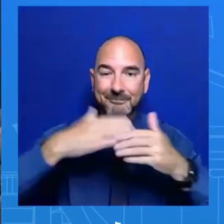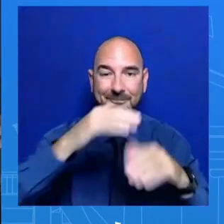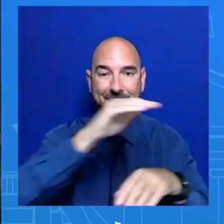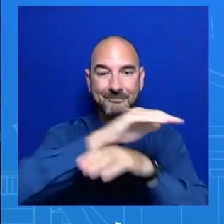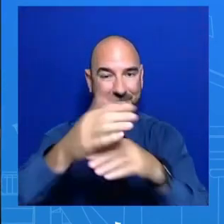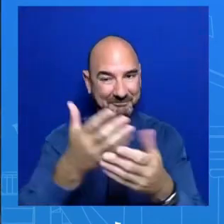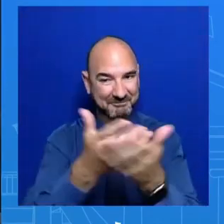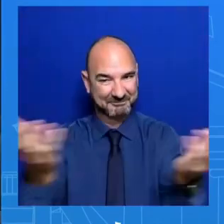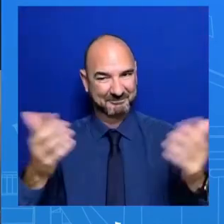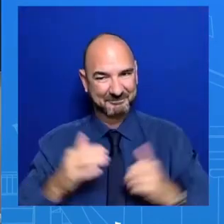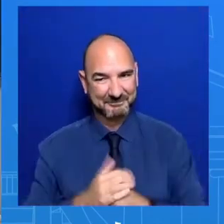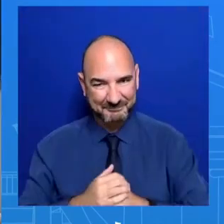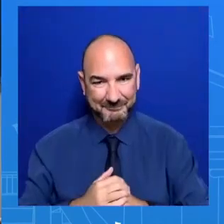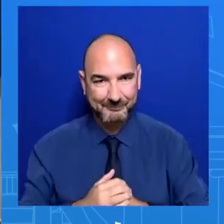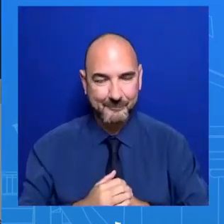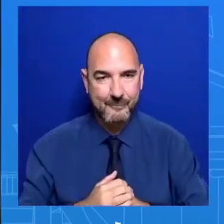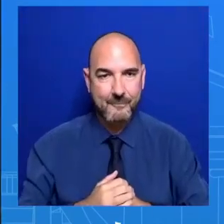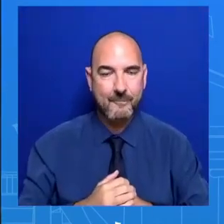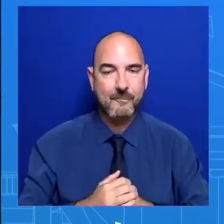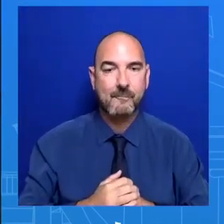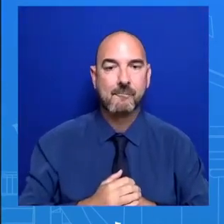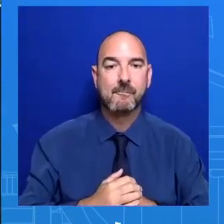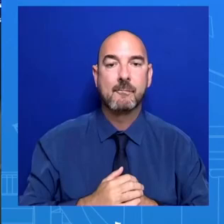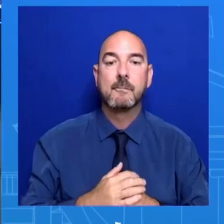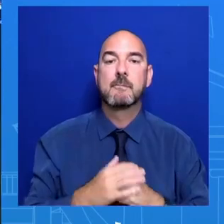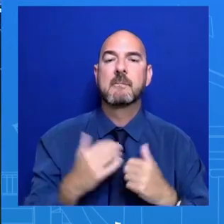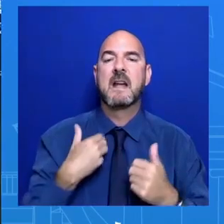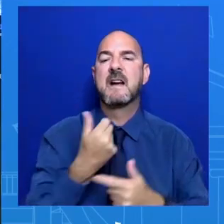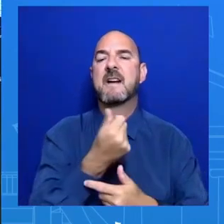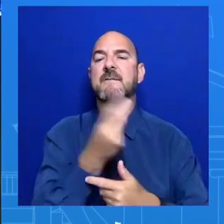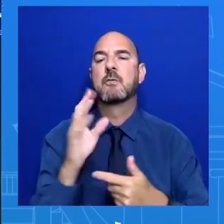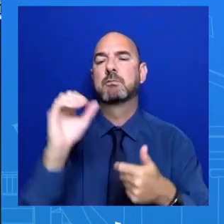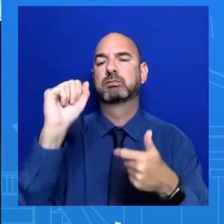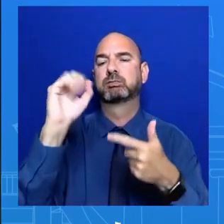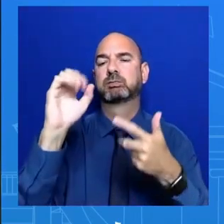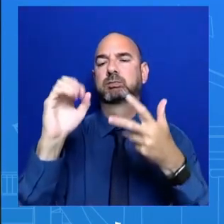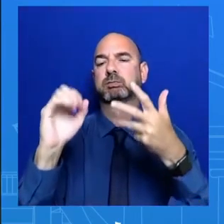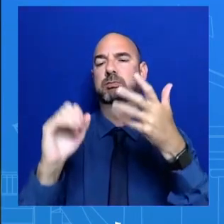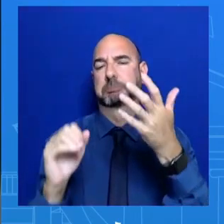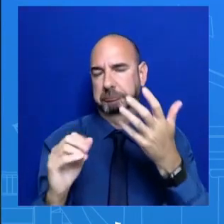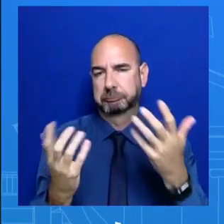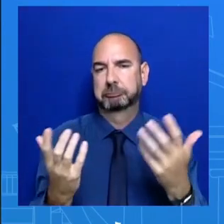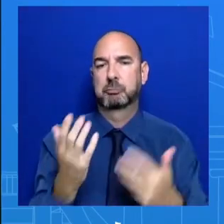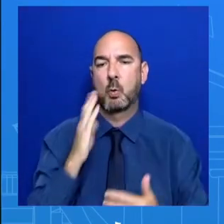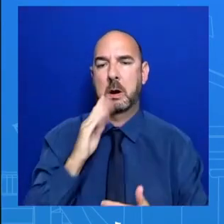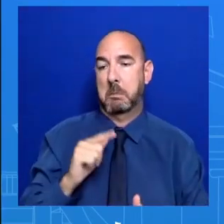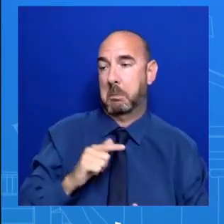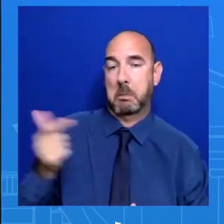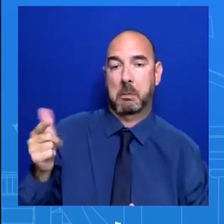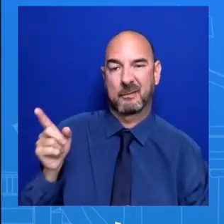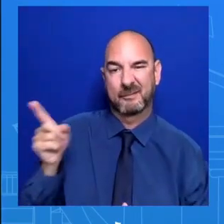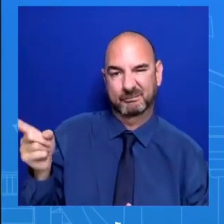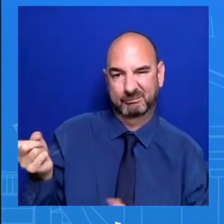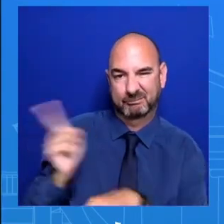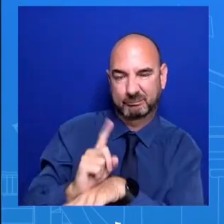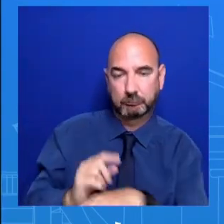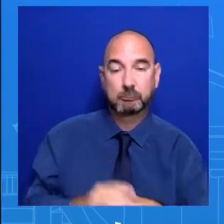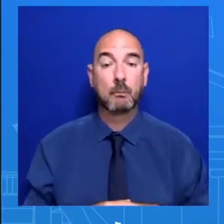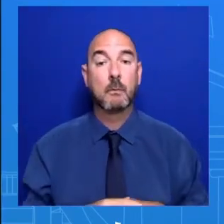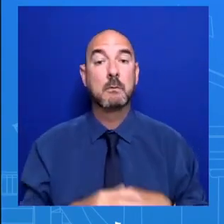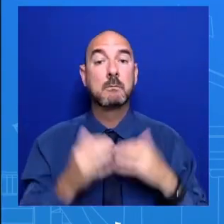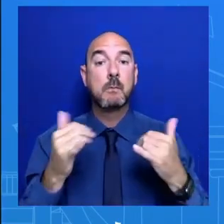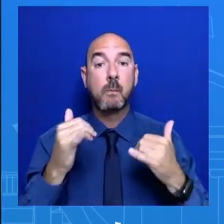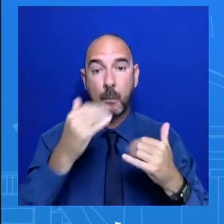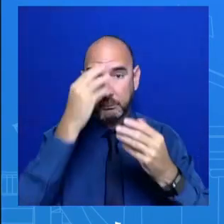All right, okay. I have a couple things at the top, and then I'll hand it over to our guest. Today, we announced that the Biden-Harris administration